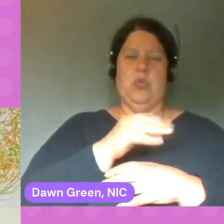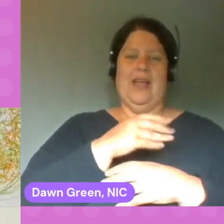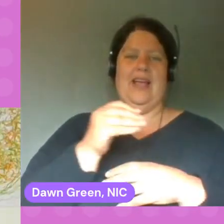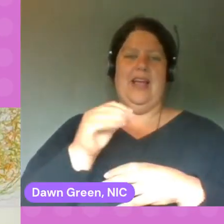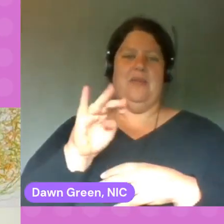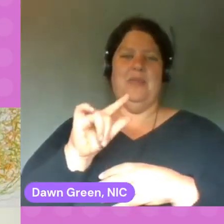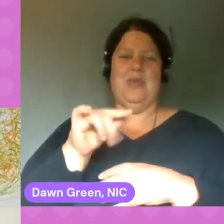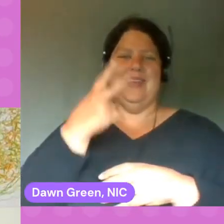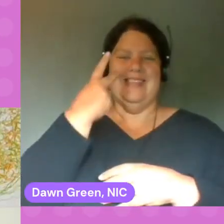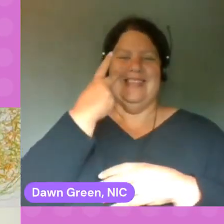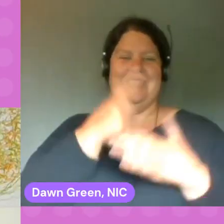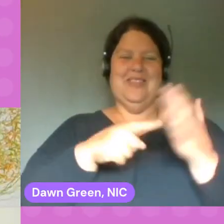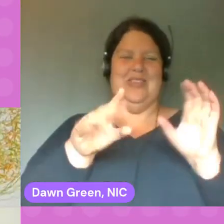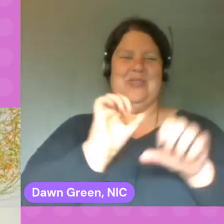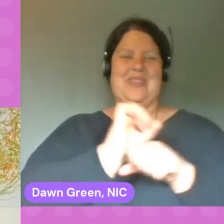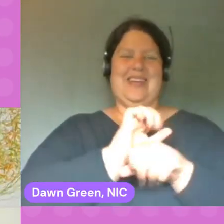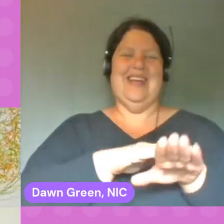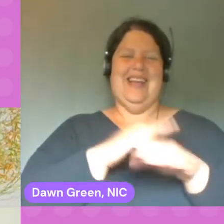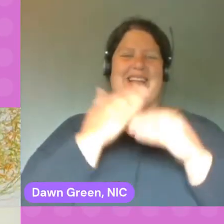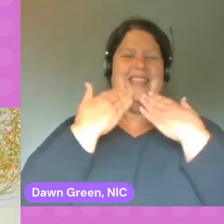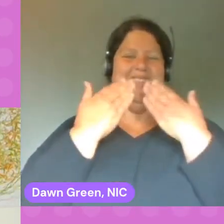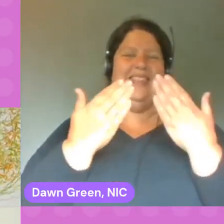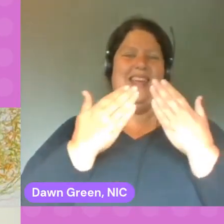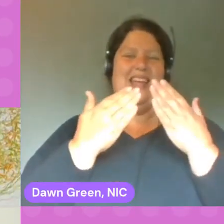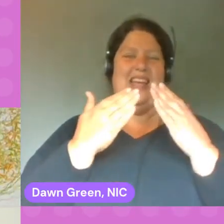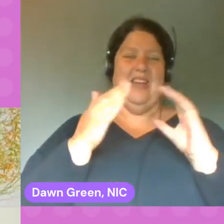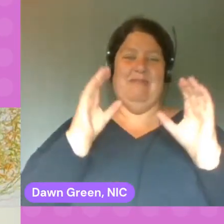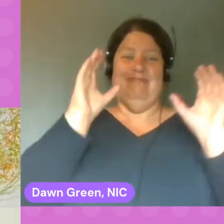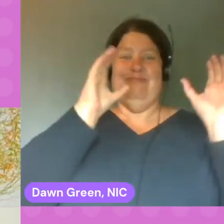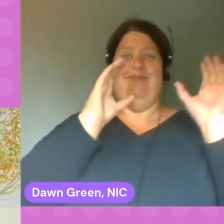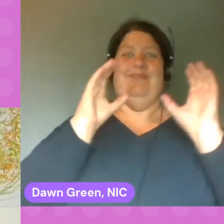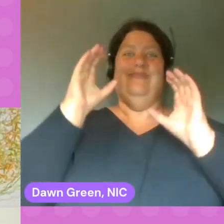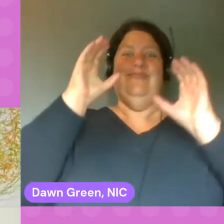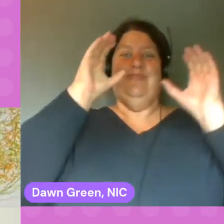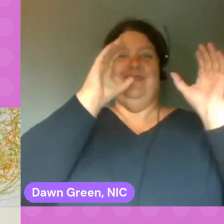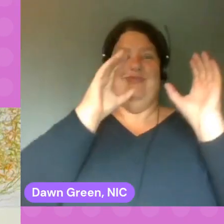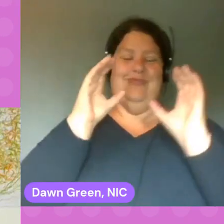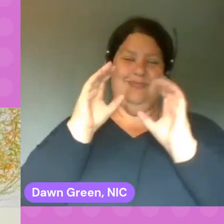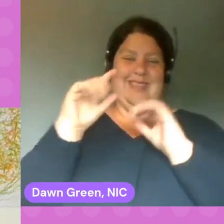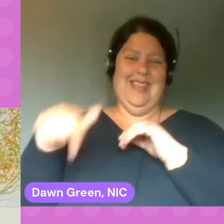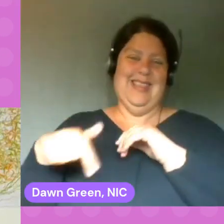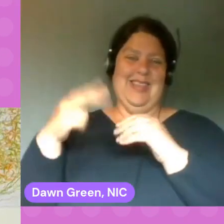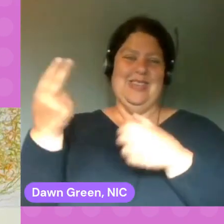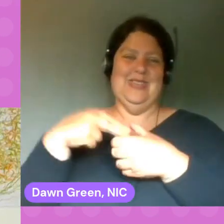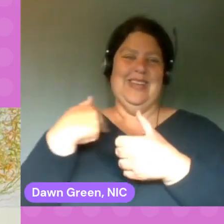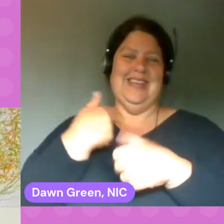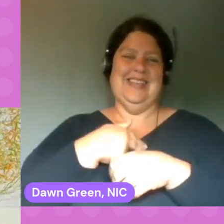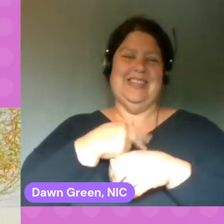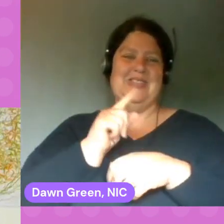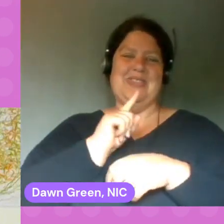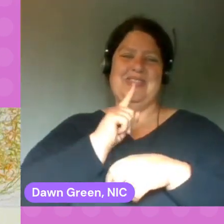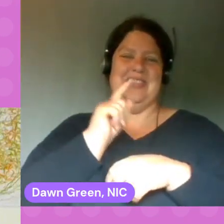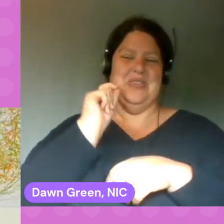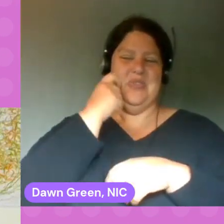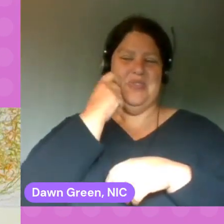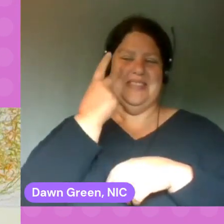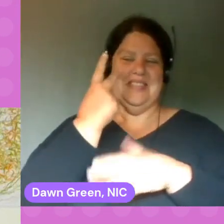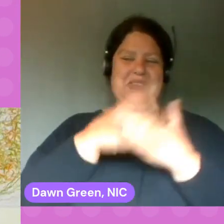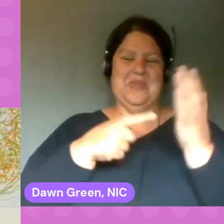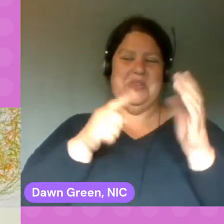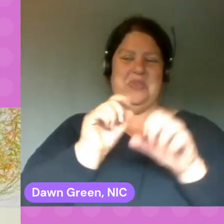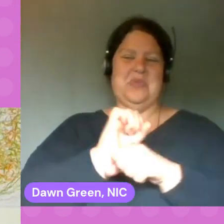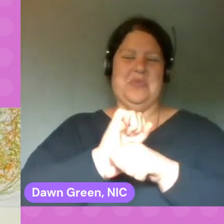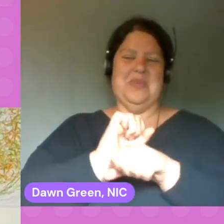you all have been working on. So thanks for staying up late, Ryoko, and of joining us. course. It's super cool to see what you've been Yeah, of experimenting with. course.